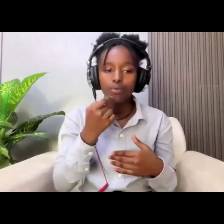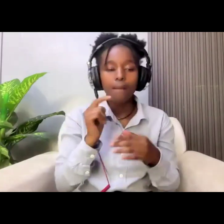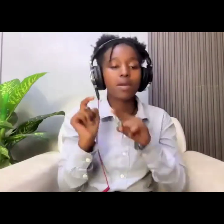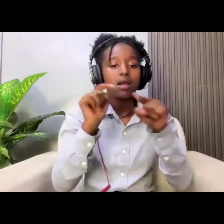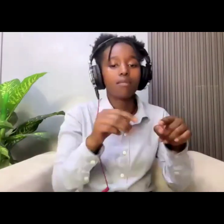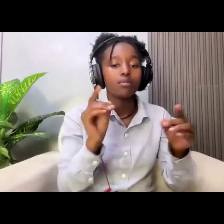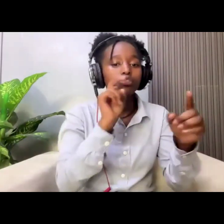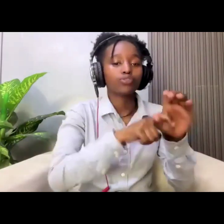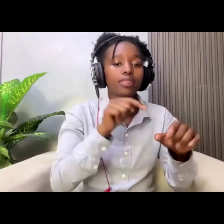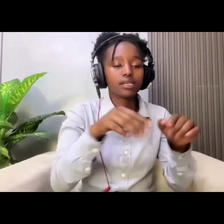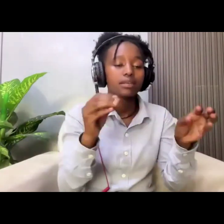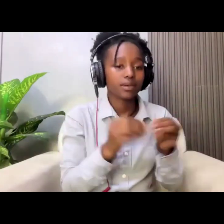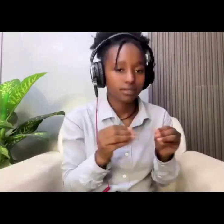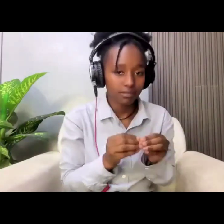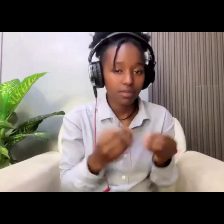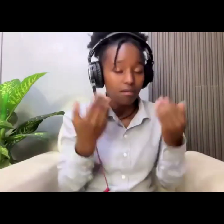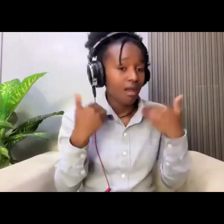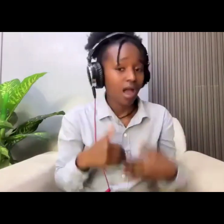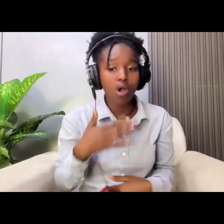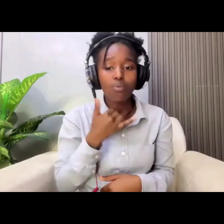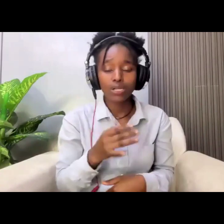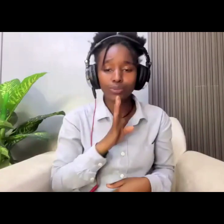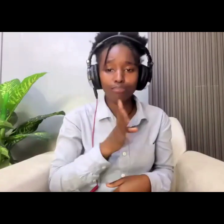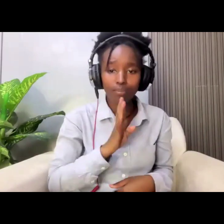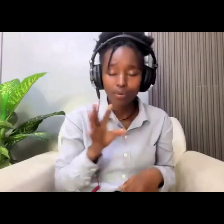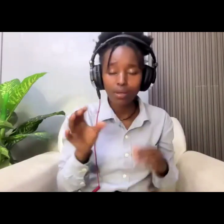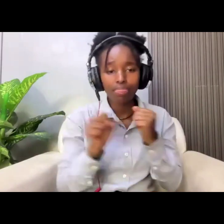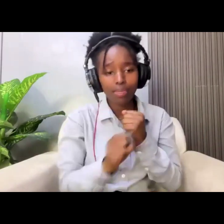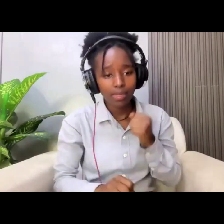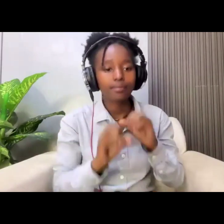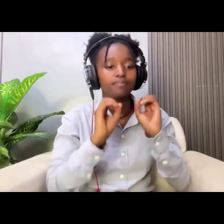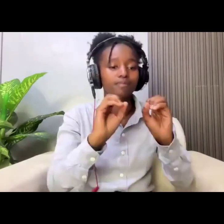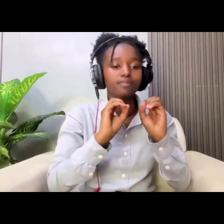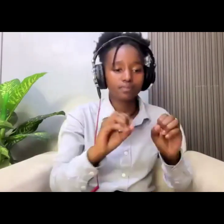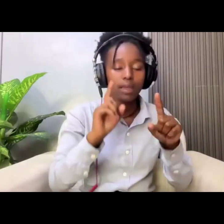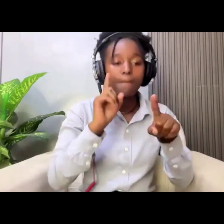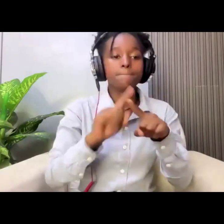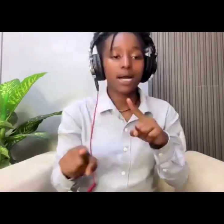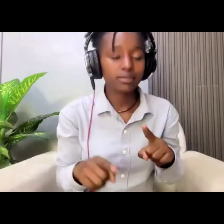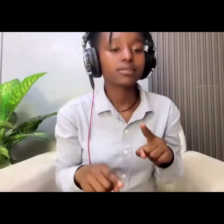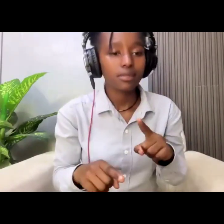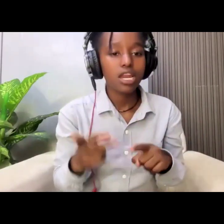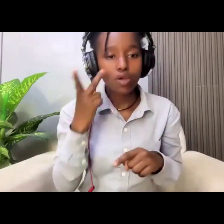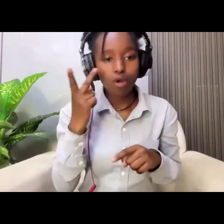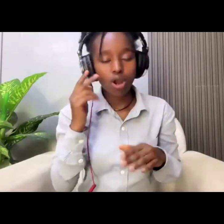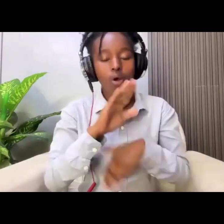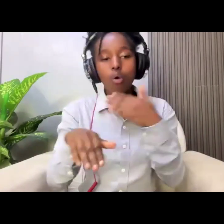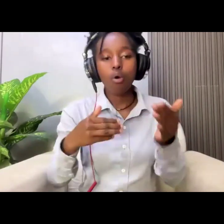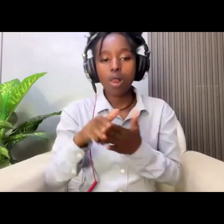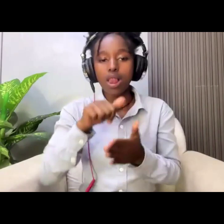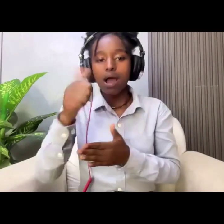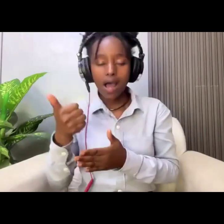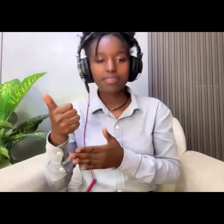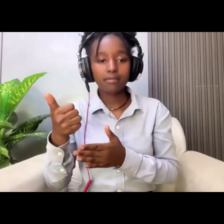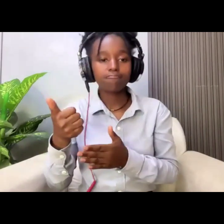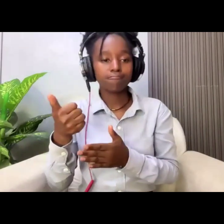this program. I don't want to say much because everything has been said by our presenters, those who